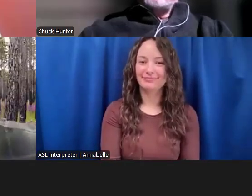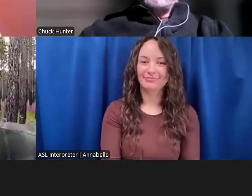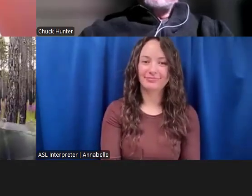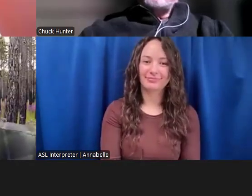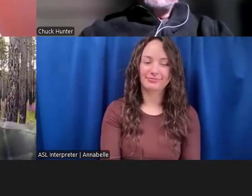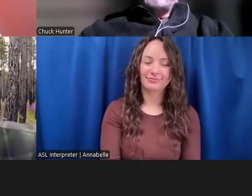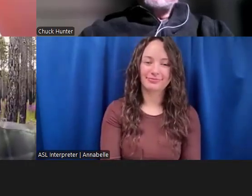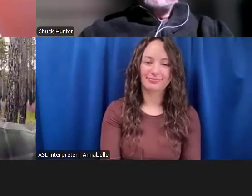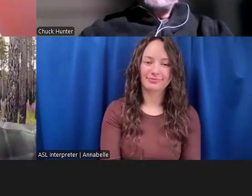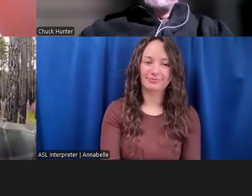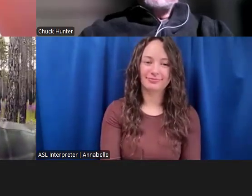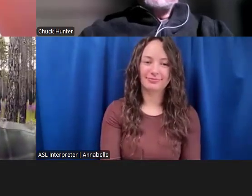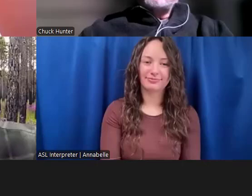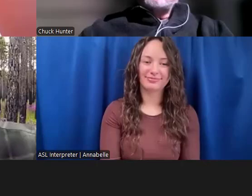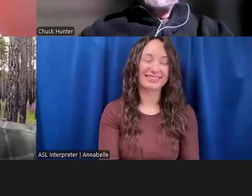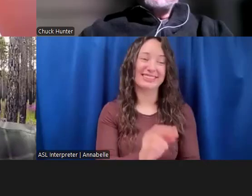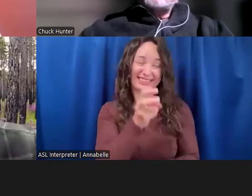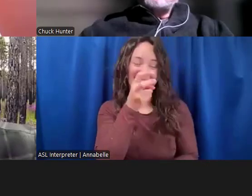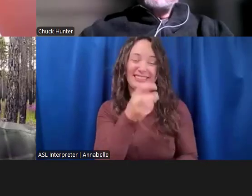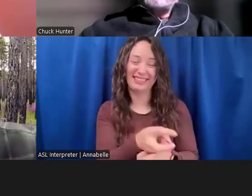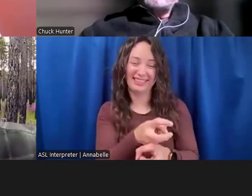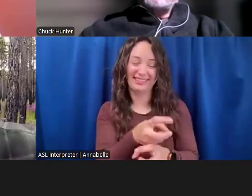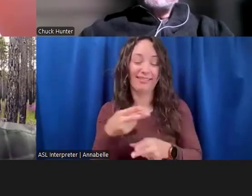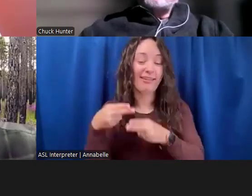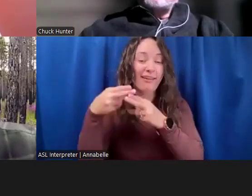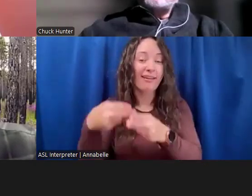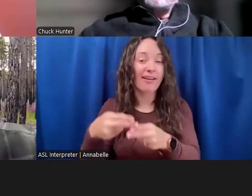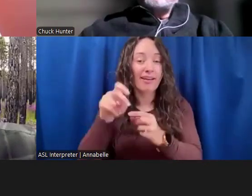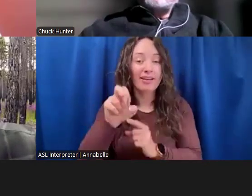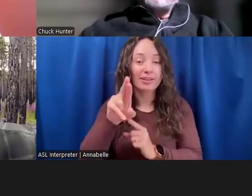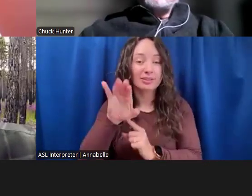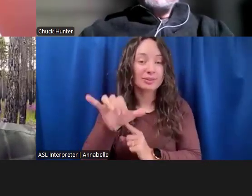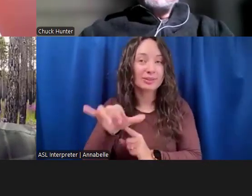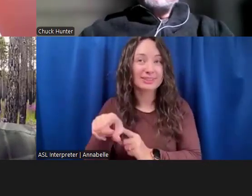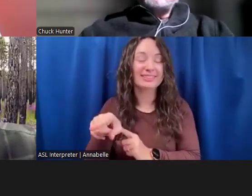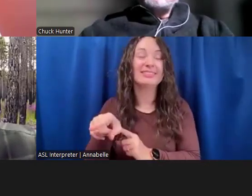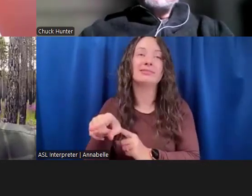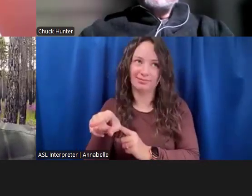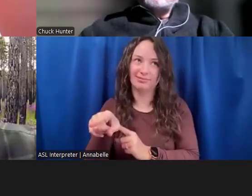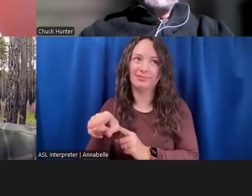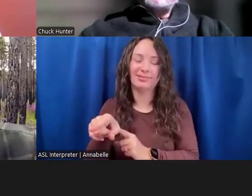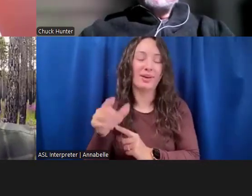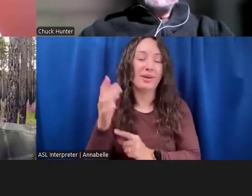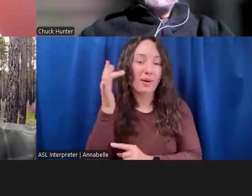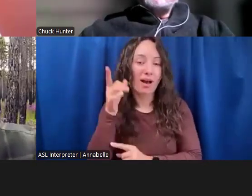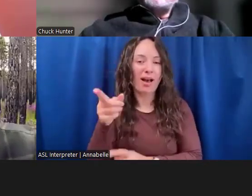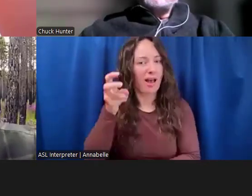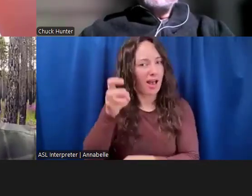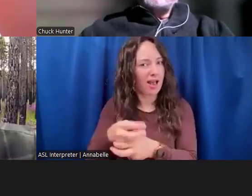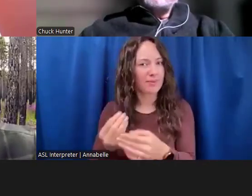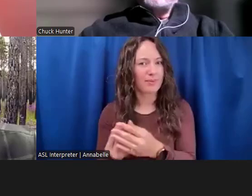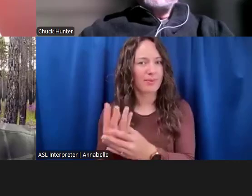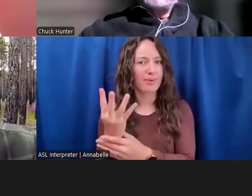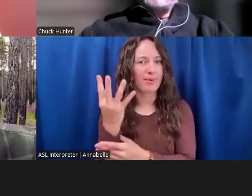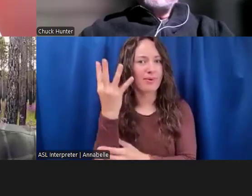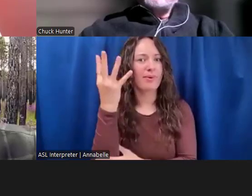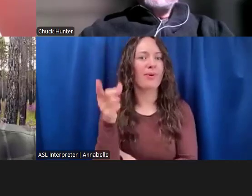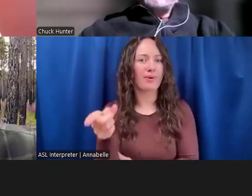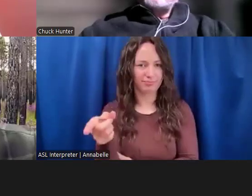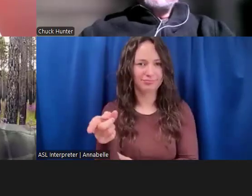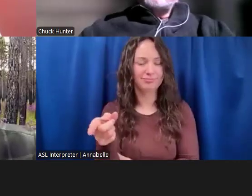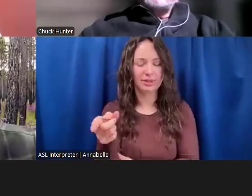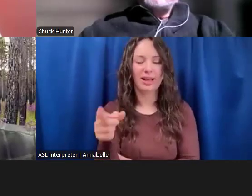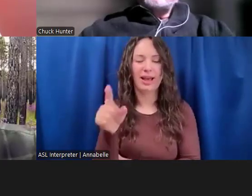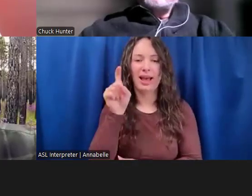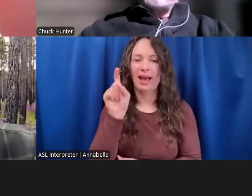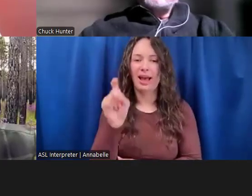It's hard. They don't call them nurseries for nothing. It's hard to grow stuff in a nursery, and you have to think way ahead,